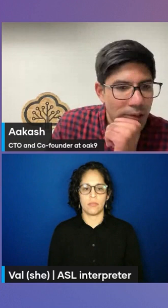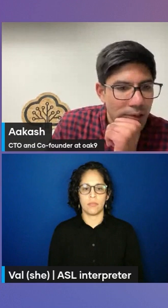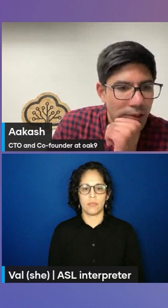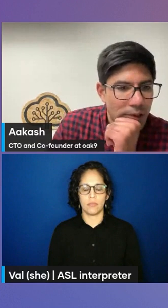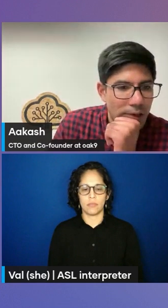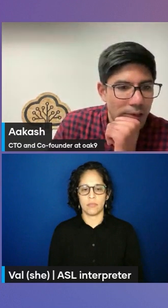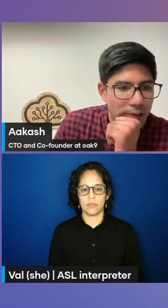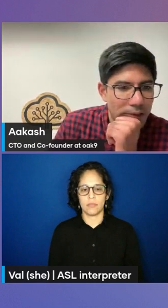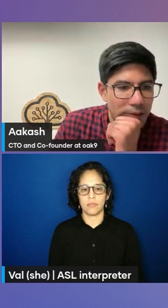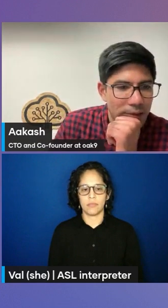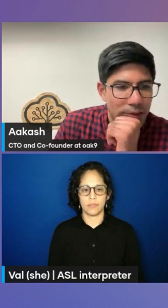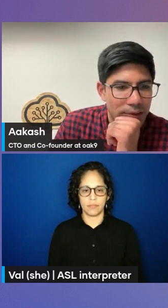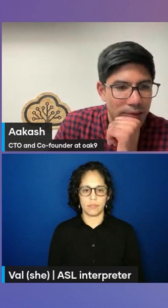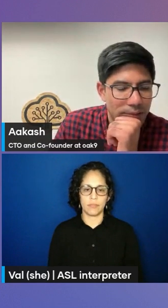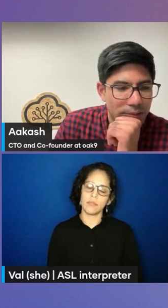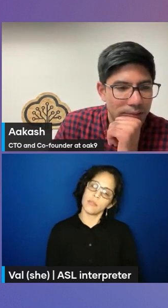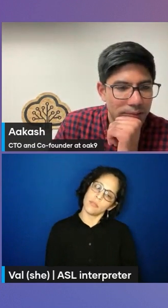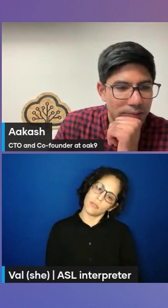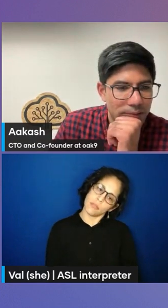All right.